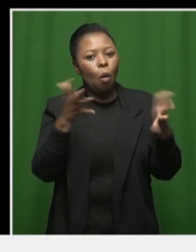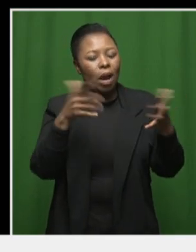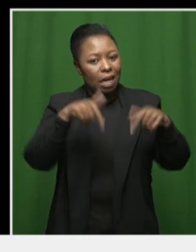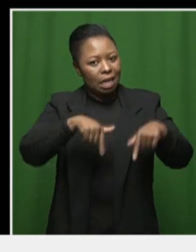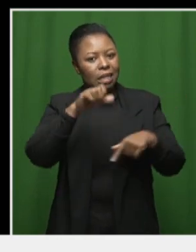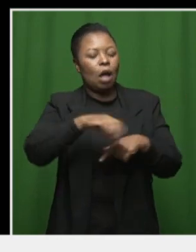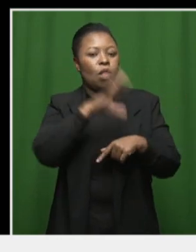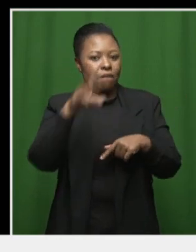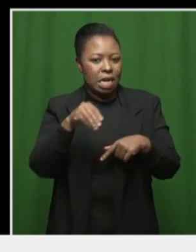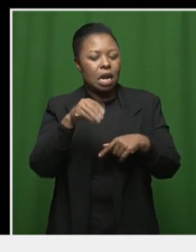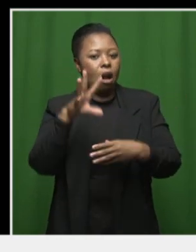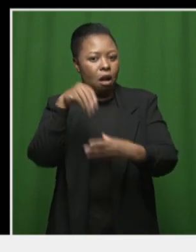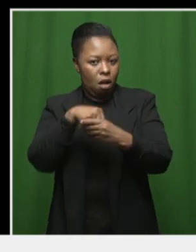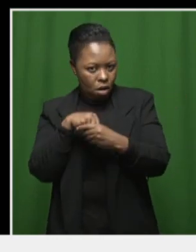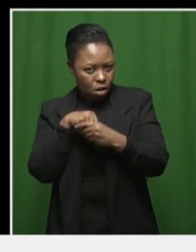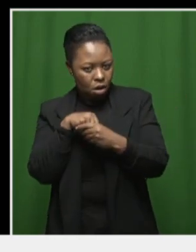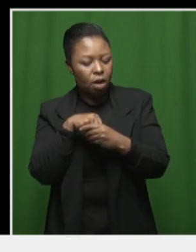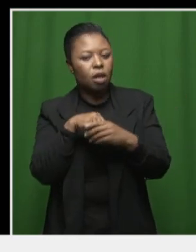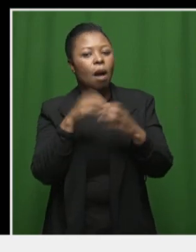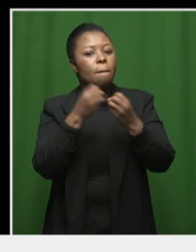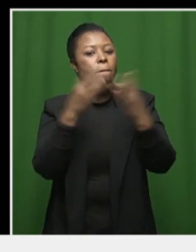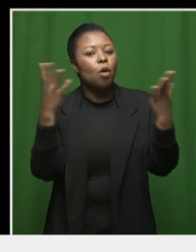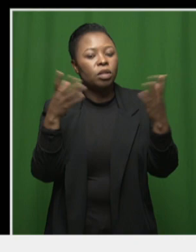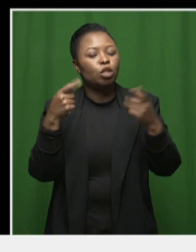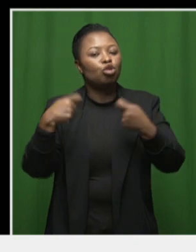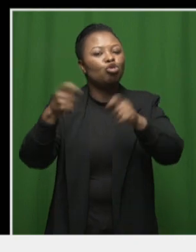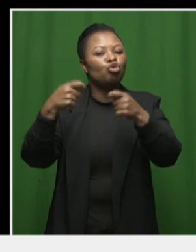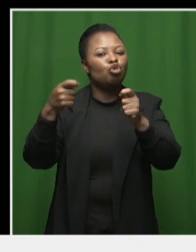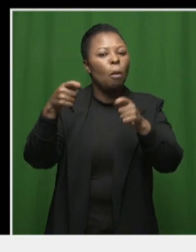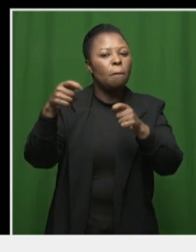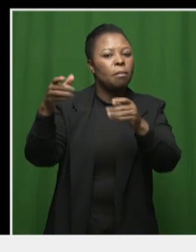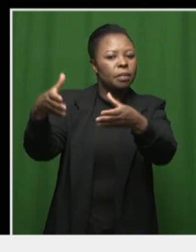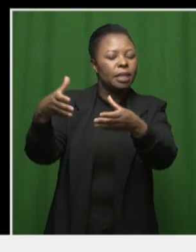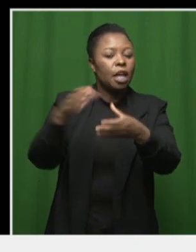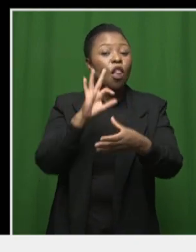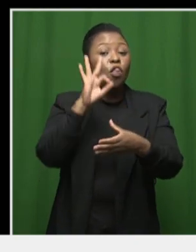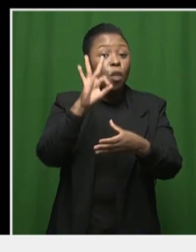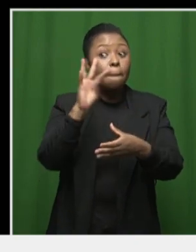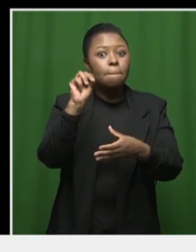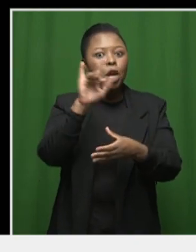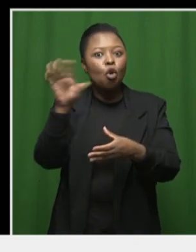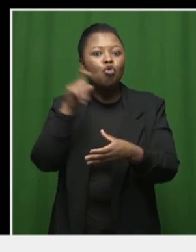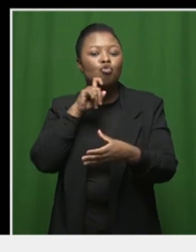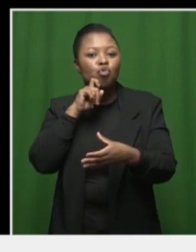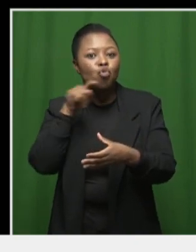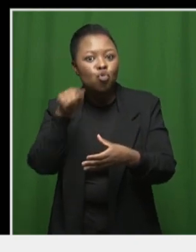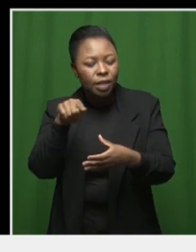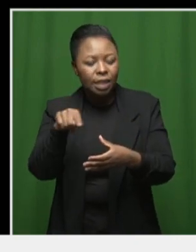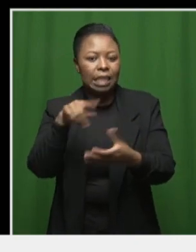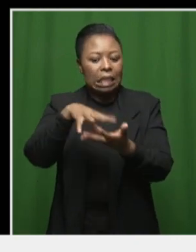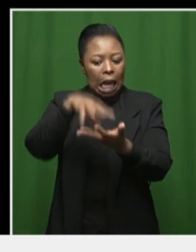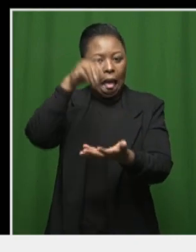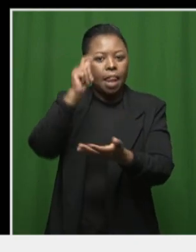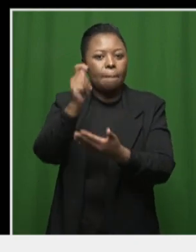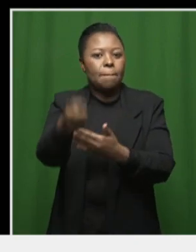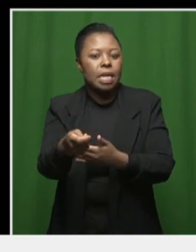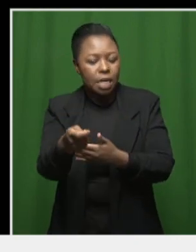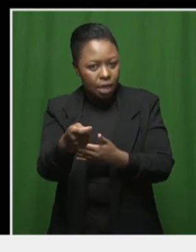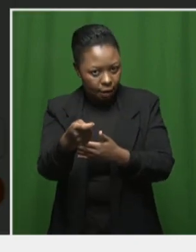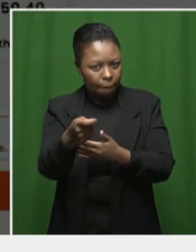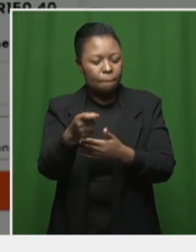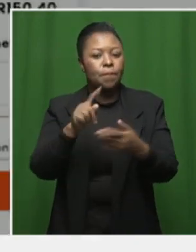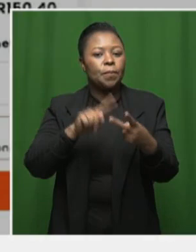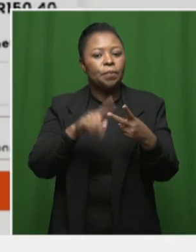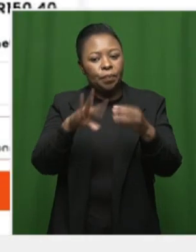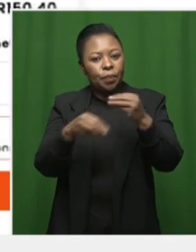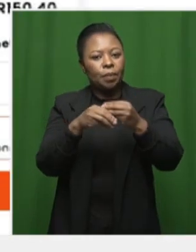our platform. Most big retailers. We've got over 3 million users using the app, and by extension,